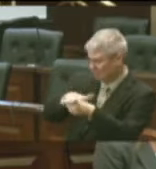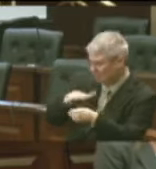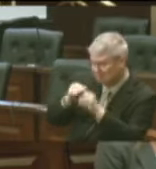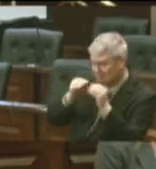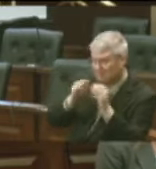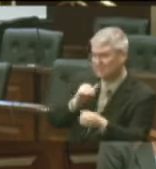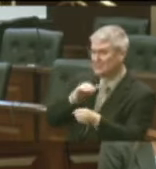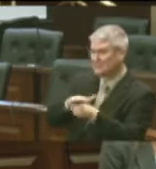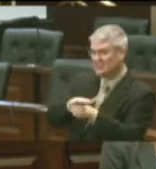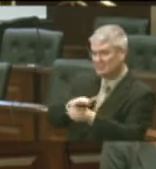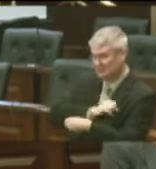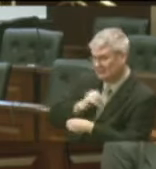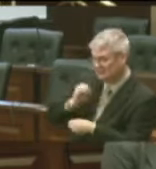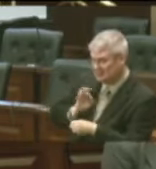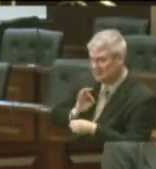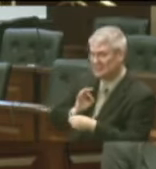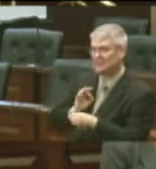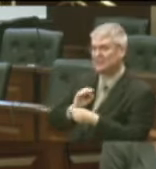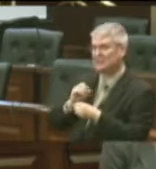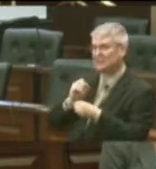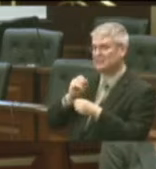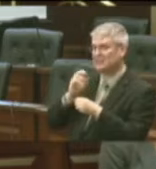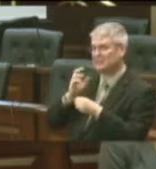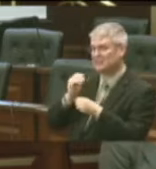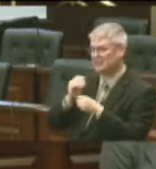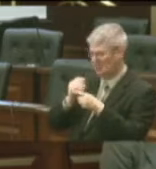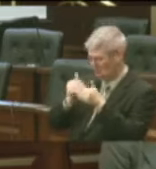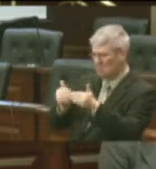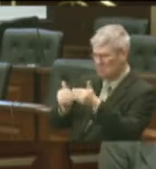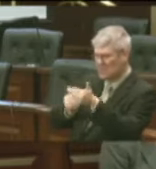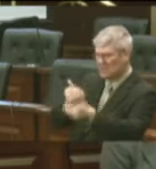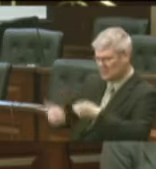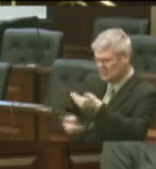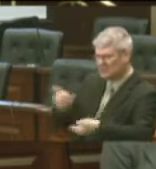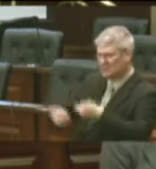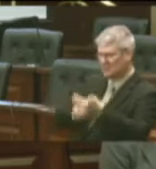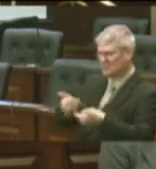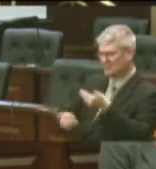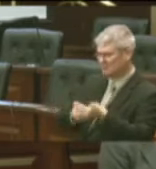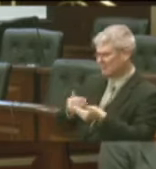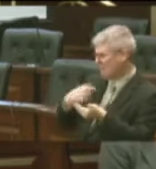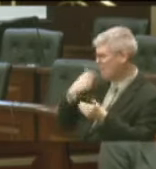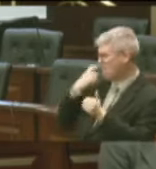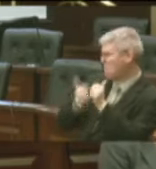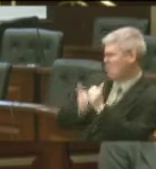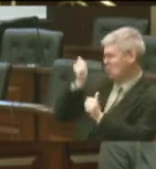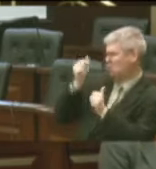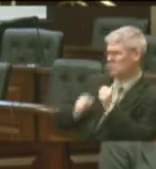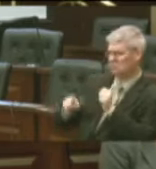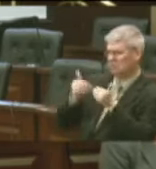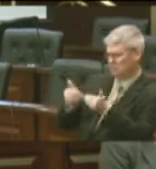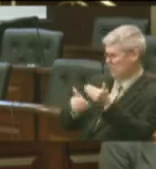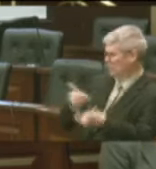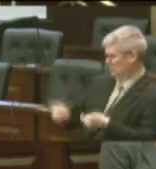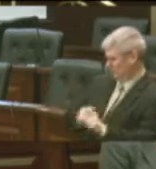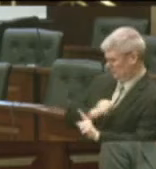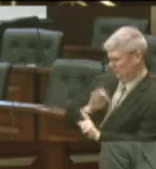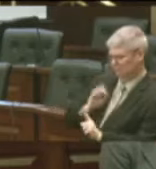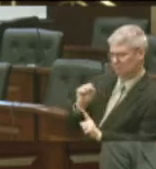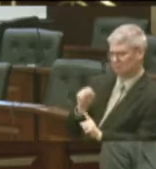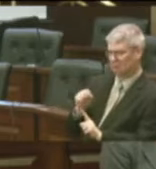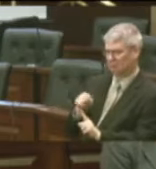in their classroom, and then some of them where they're rotating back and forth, they've got all these demands because of the technology that's out there.